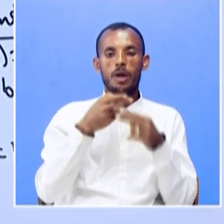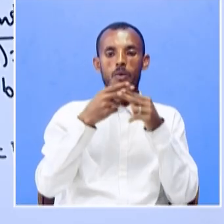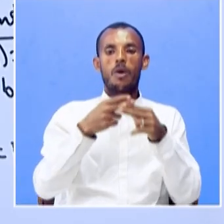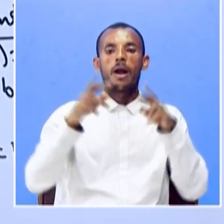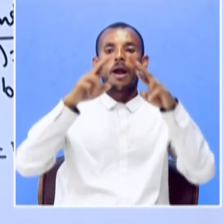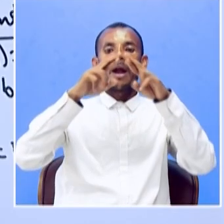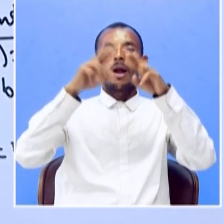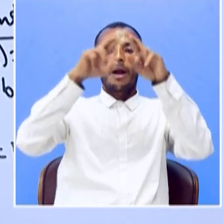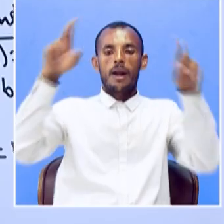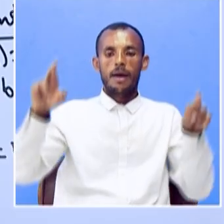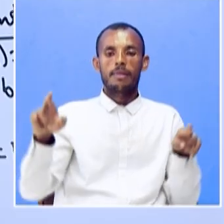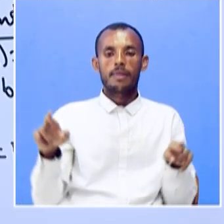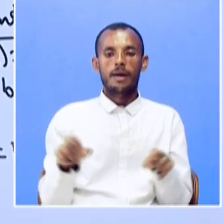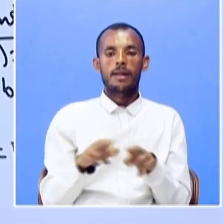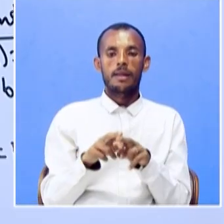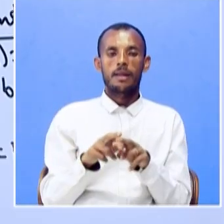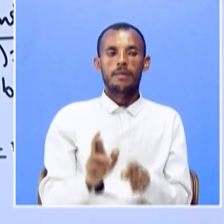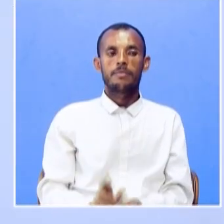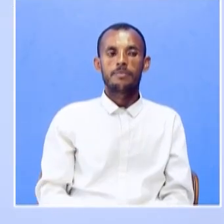that.